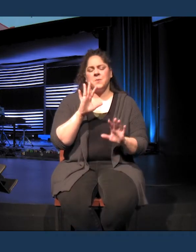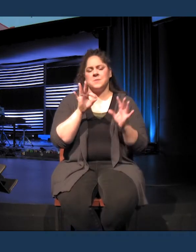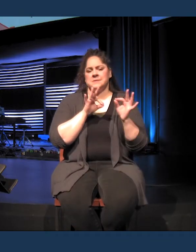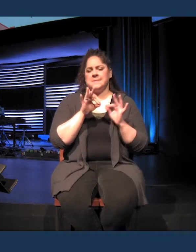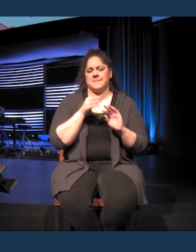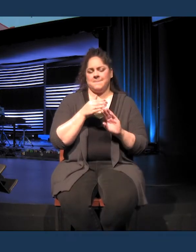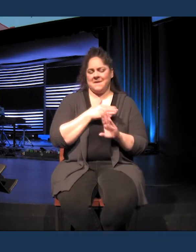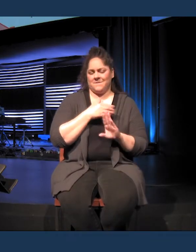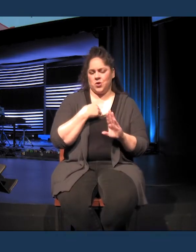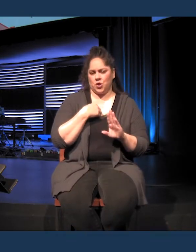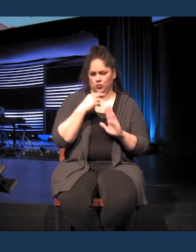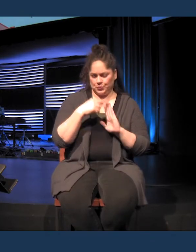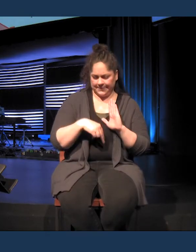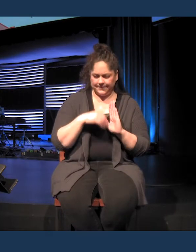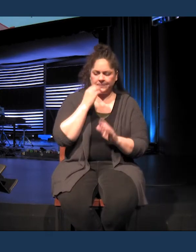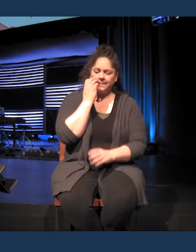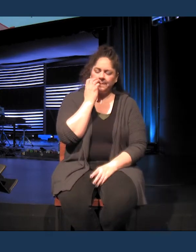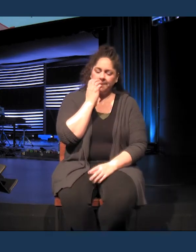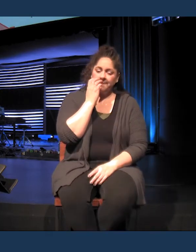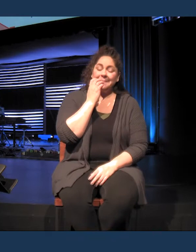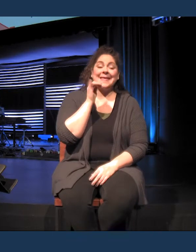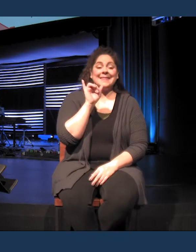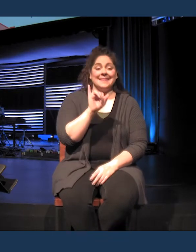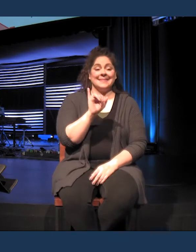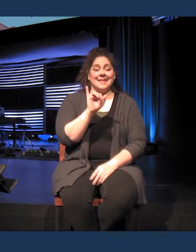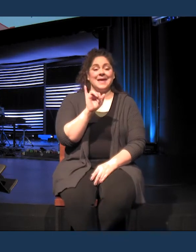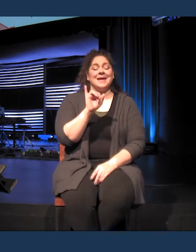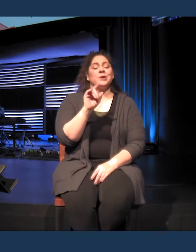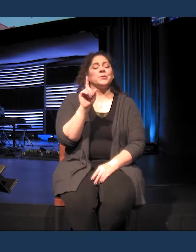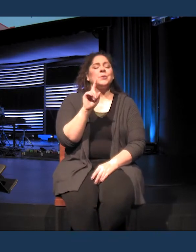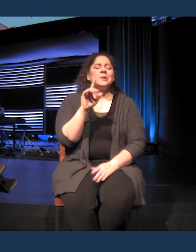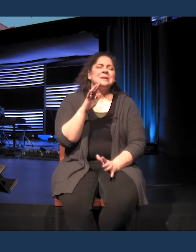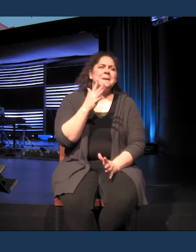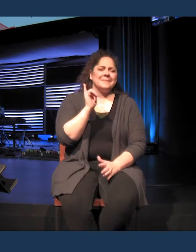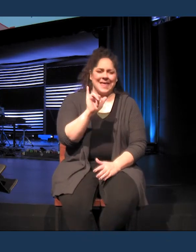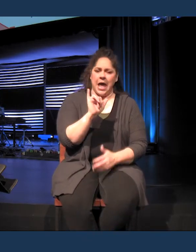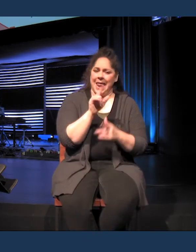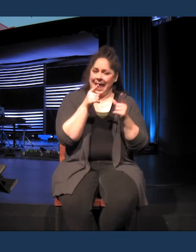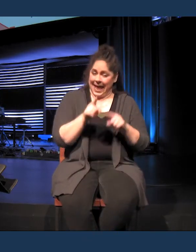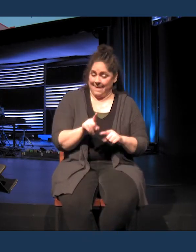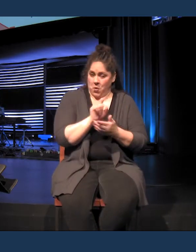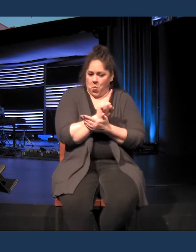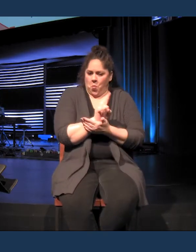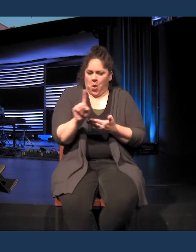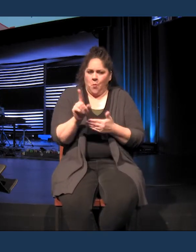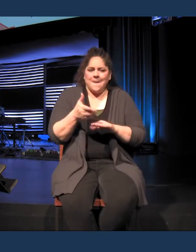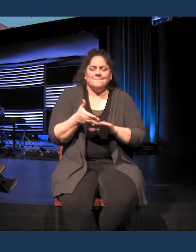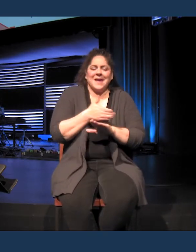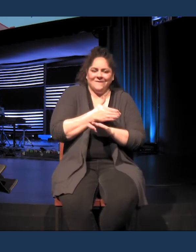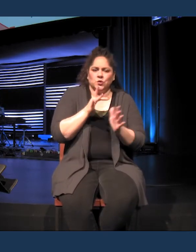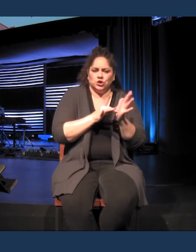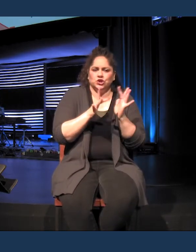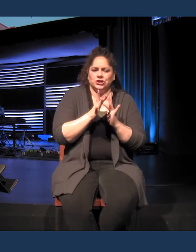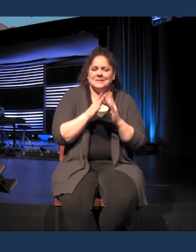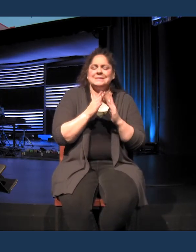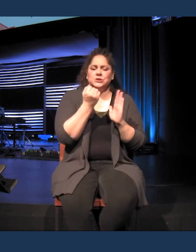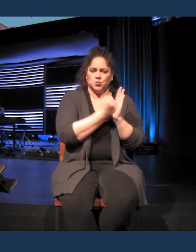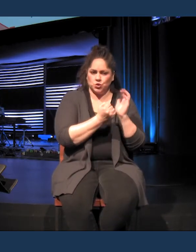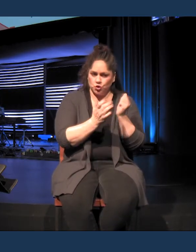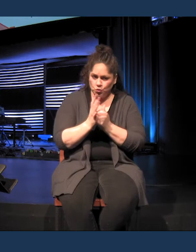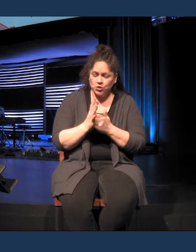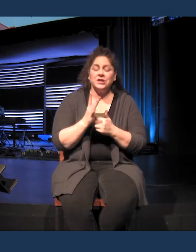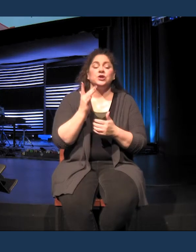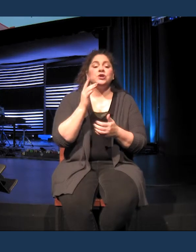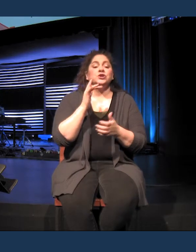for this passage of scripture. This takes place about a week before Jesus would be crucified. And so Jesus